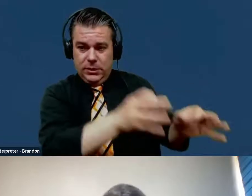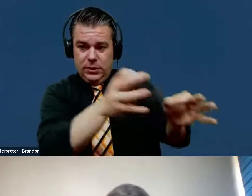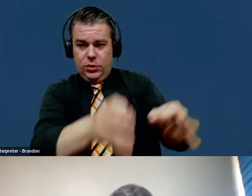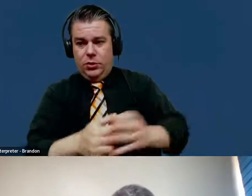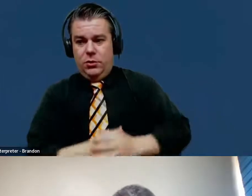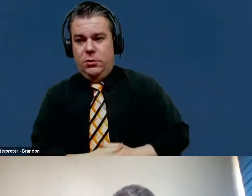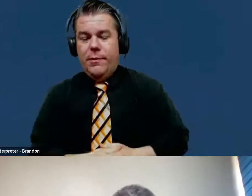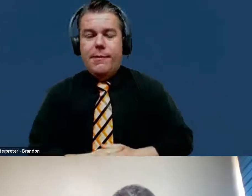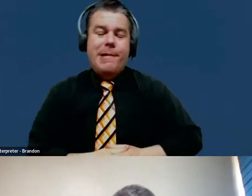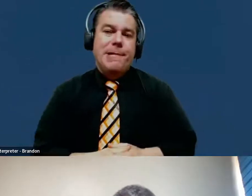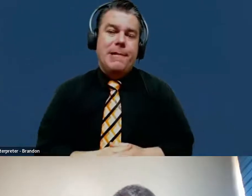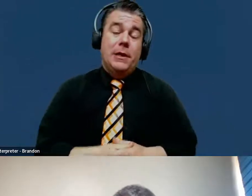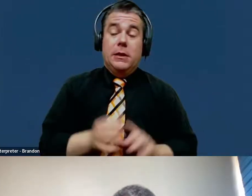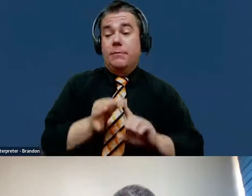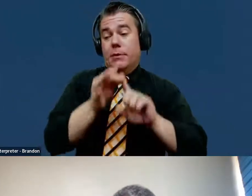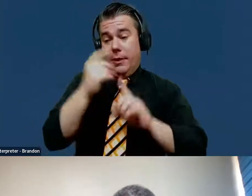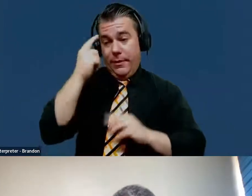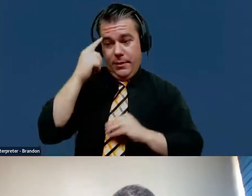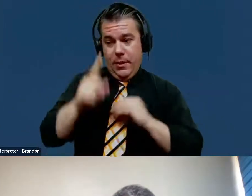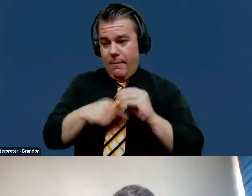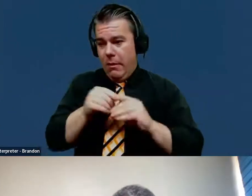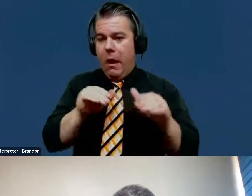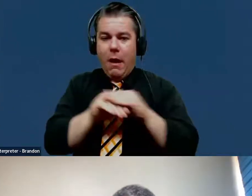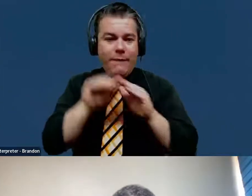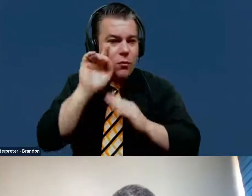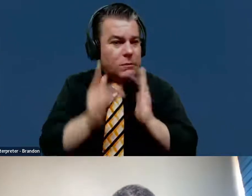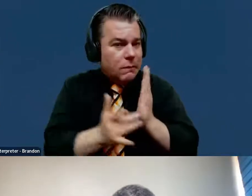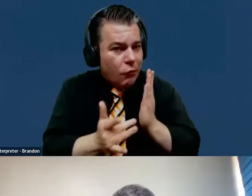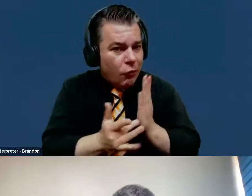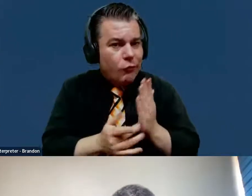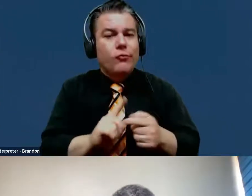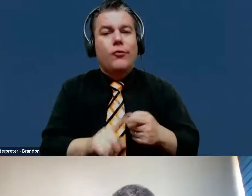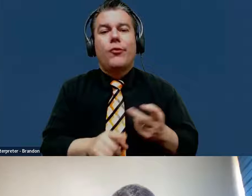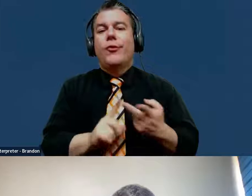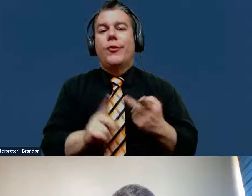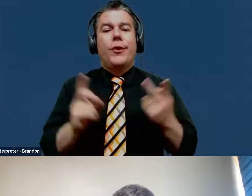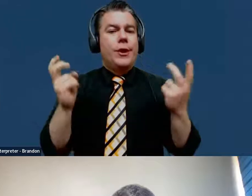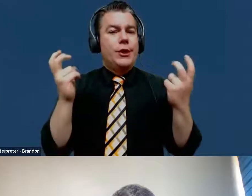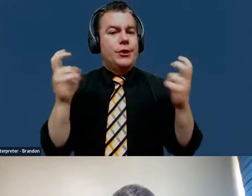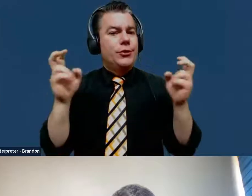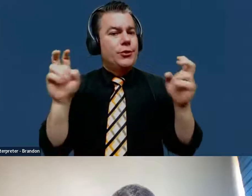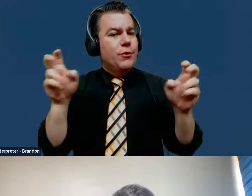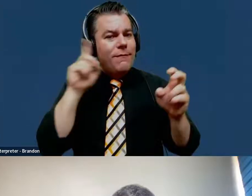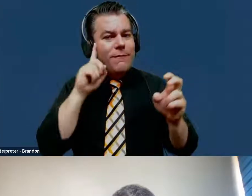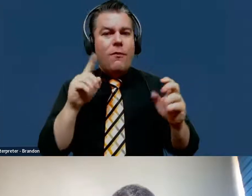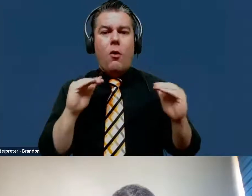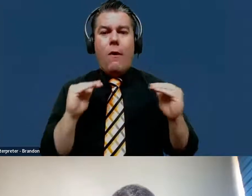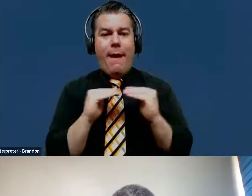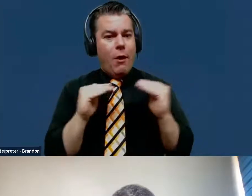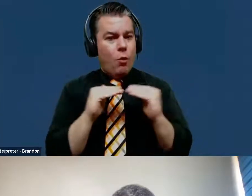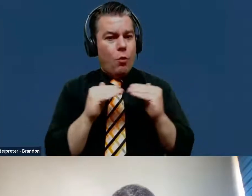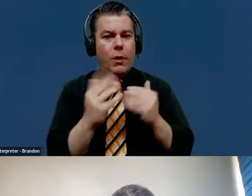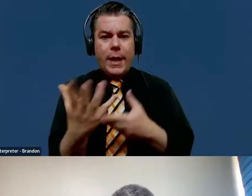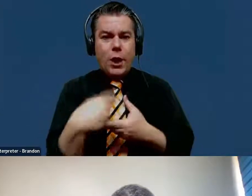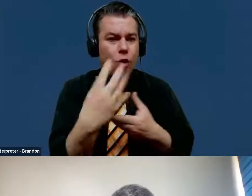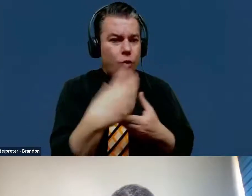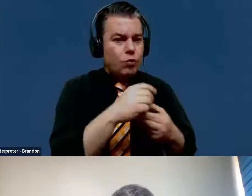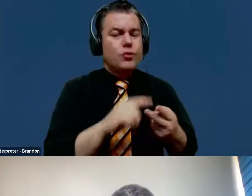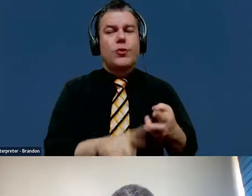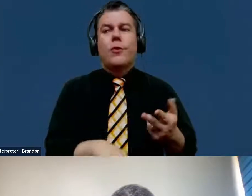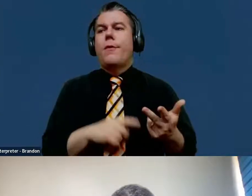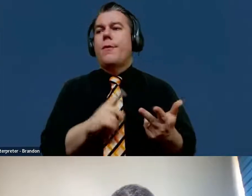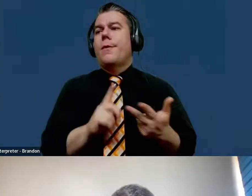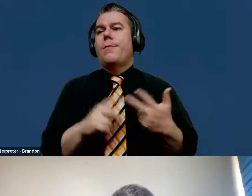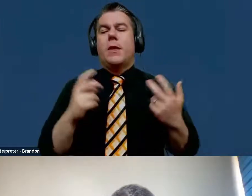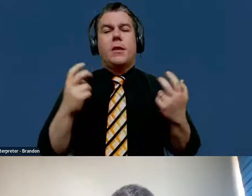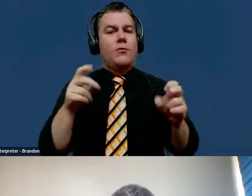thinking through, like you said, access to technology, issues of equity and inclusion, issues around kind